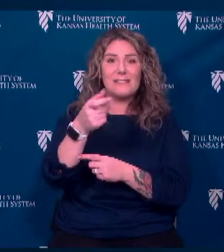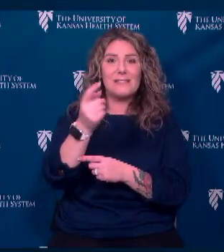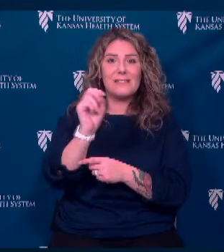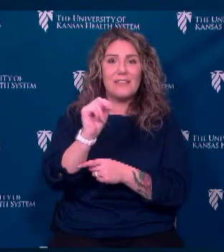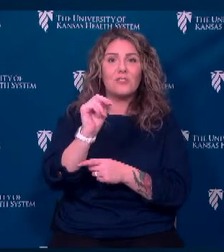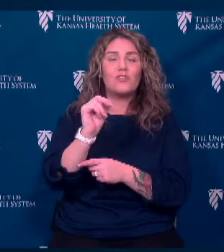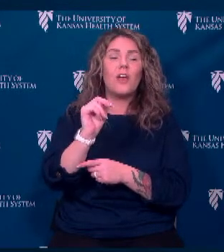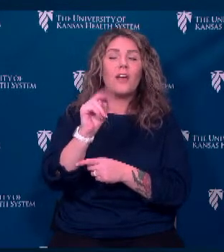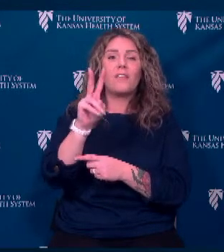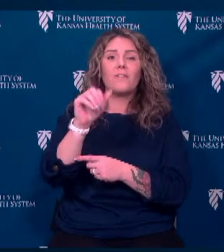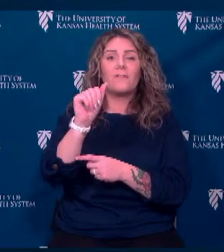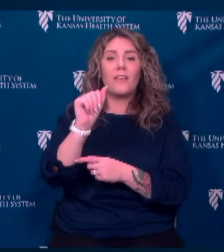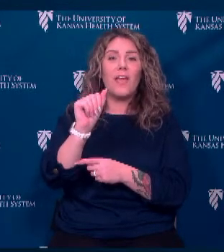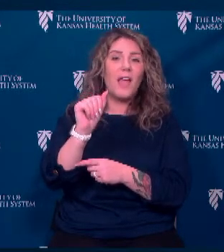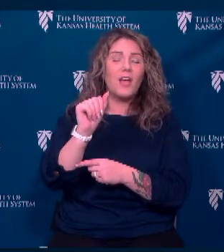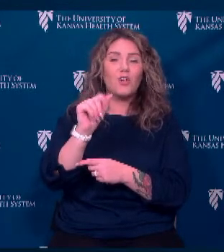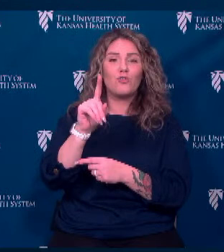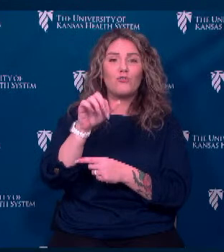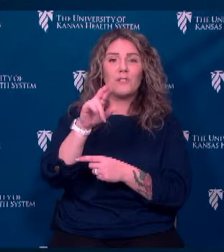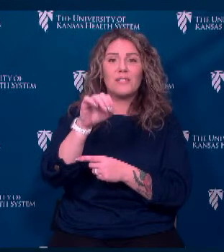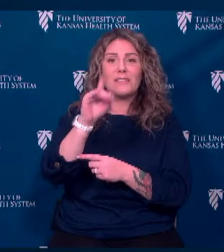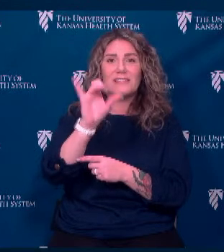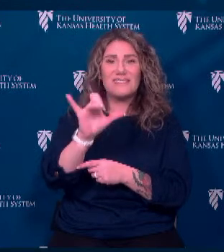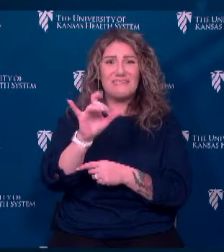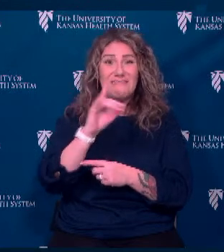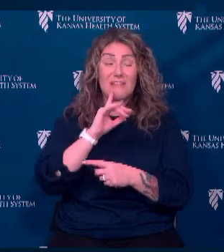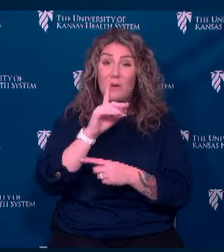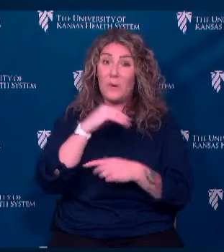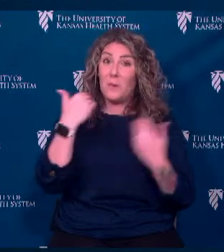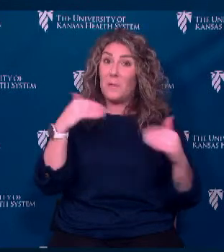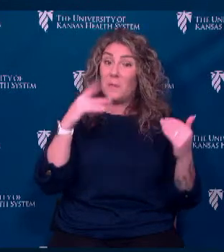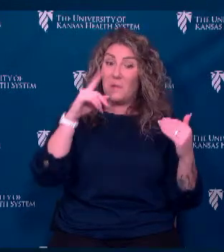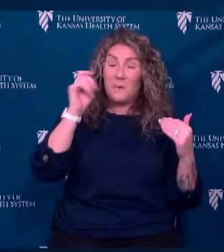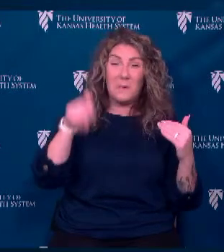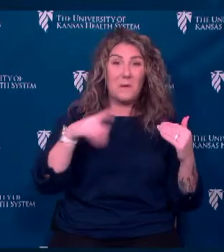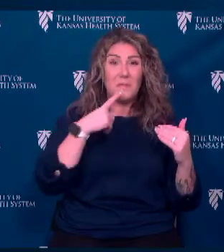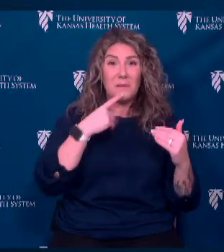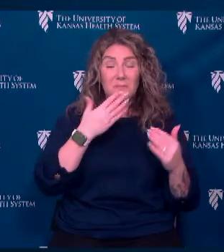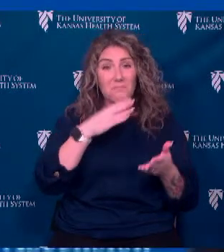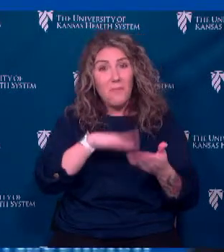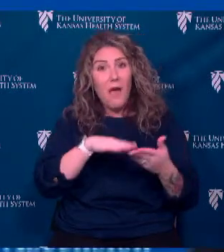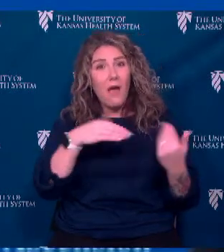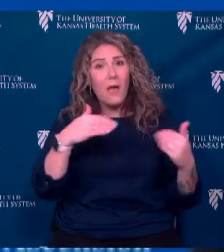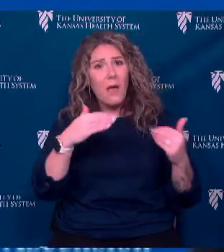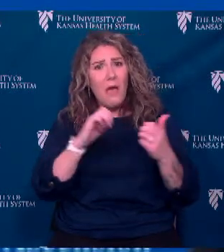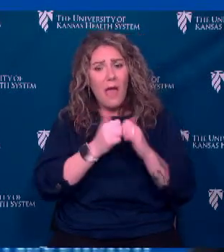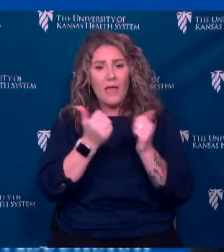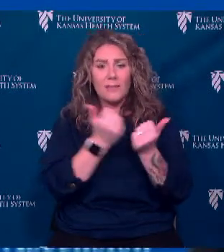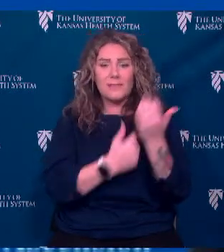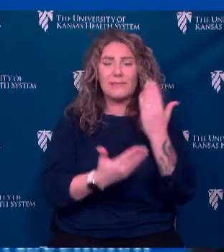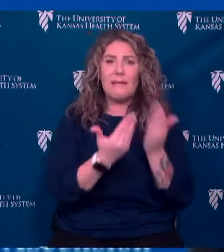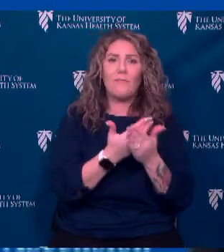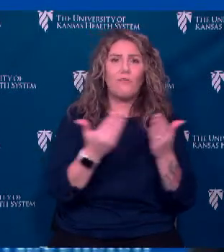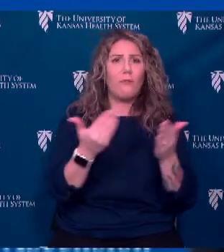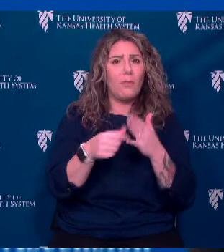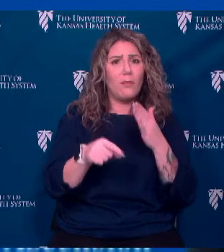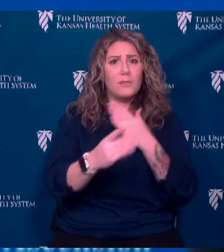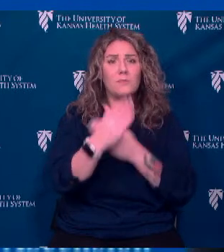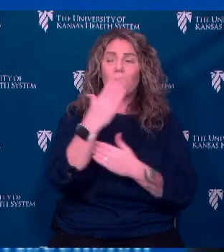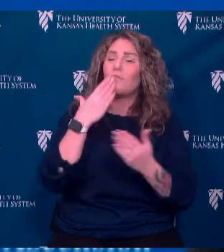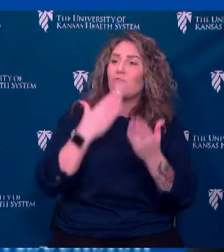pretty high, and I've appreciated your stewardship there. How are things today? Good morning, everybody. Good morning, Steve.